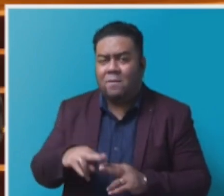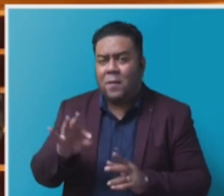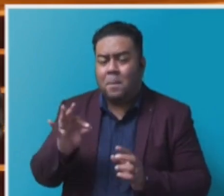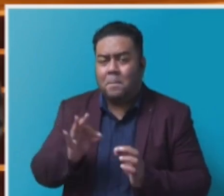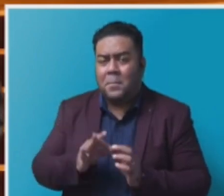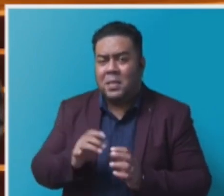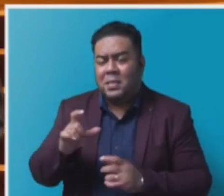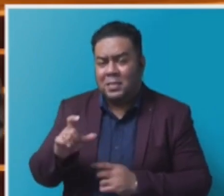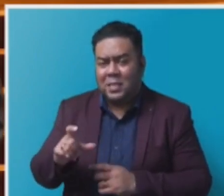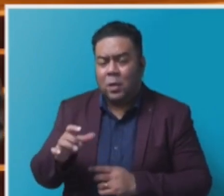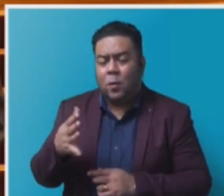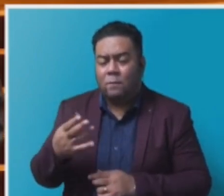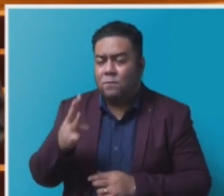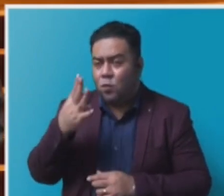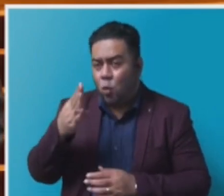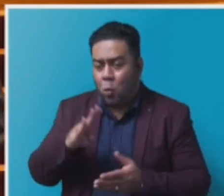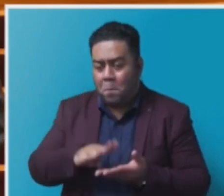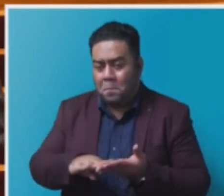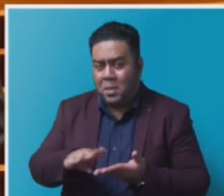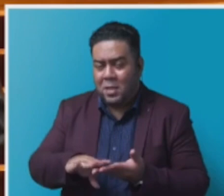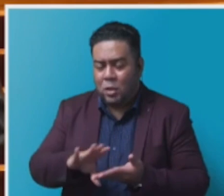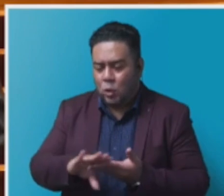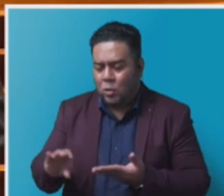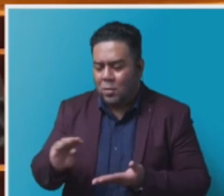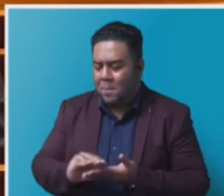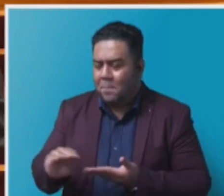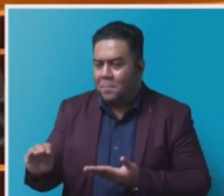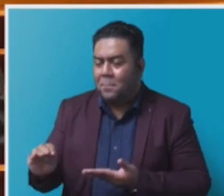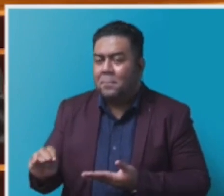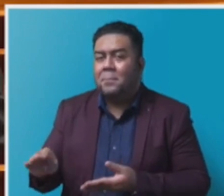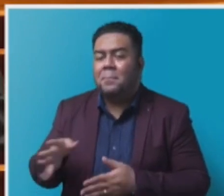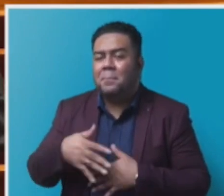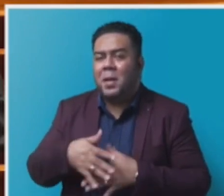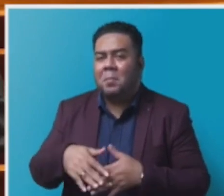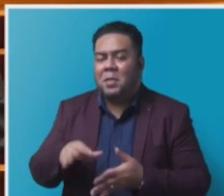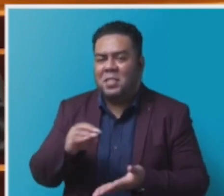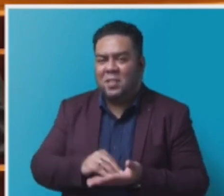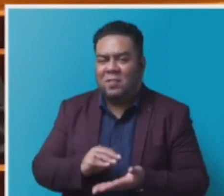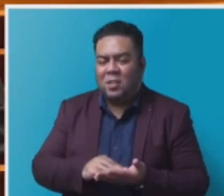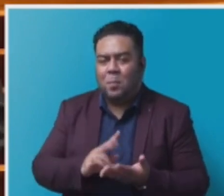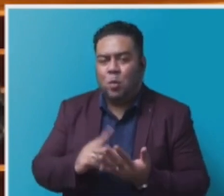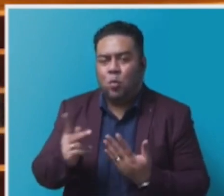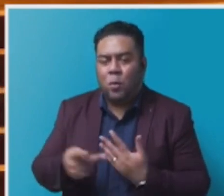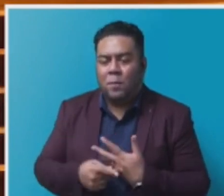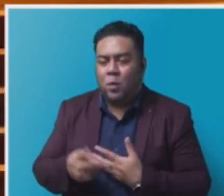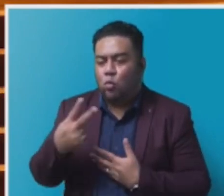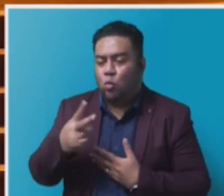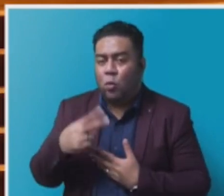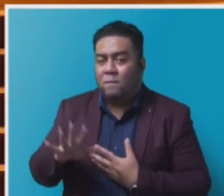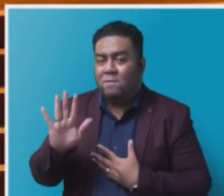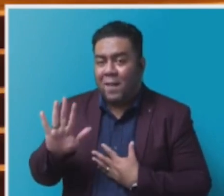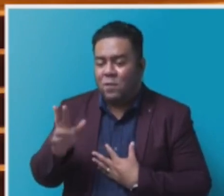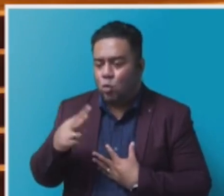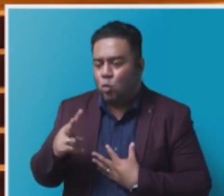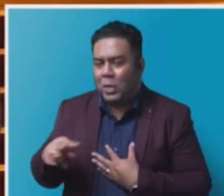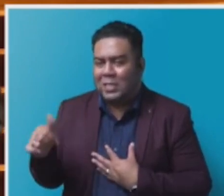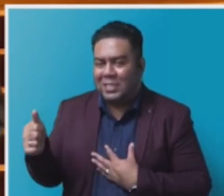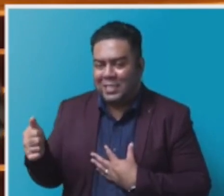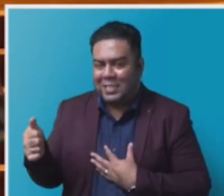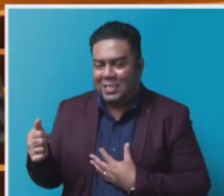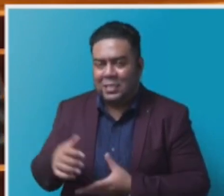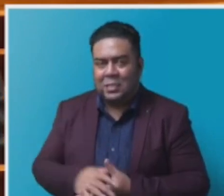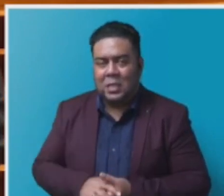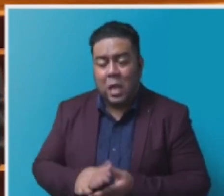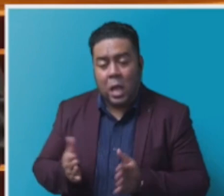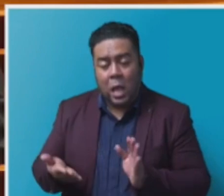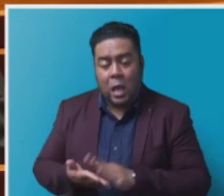million has been allocated to fund public service programs for 2025 and 2026.